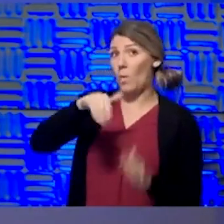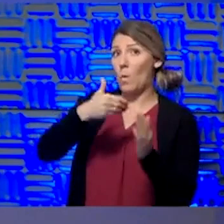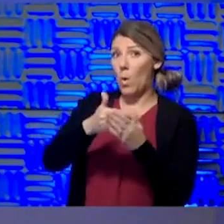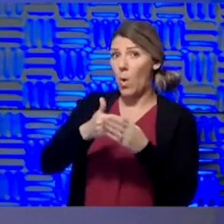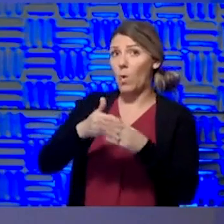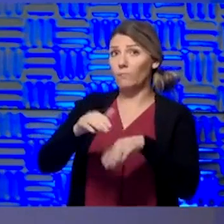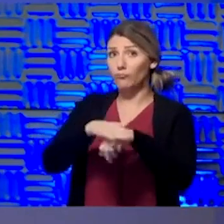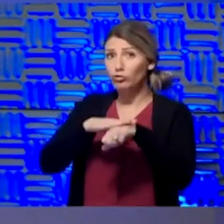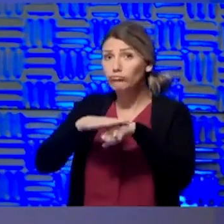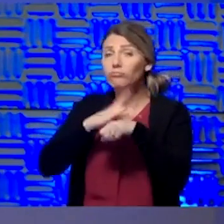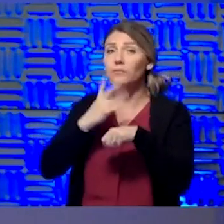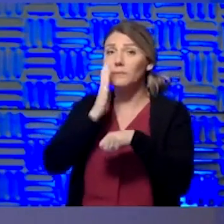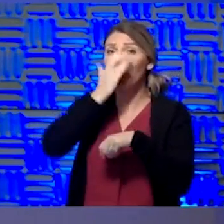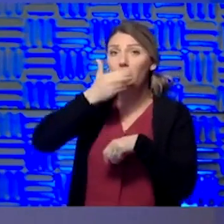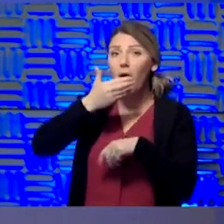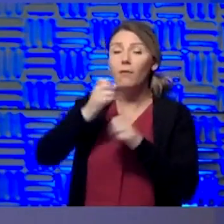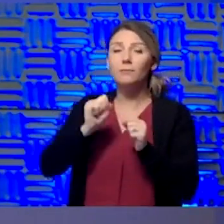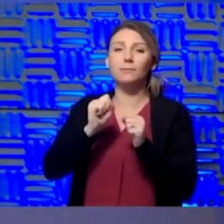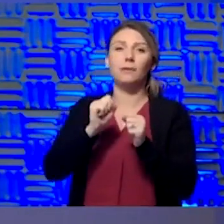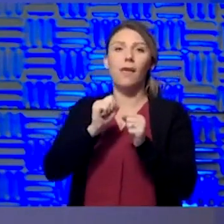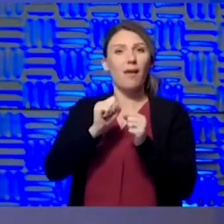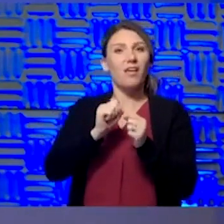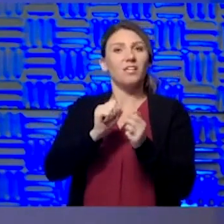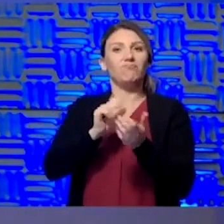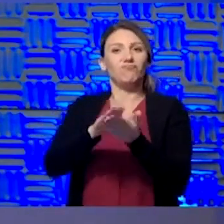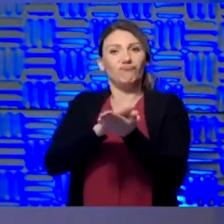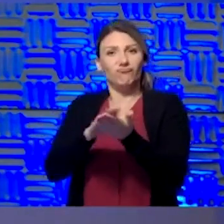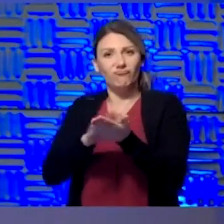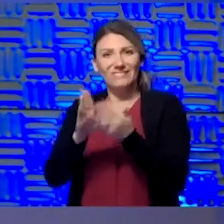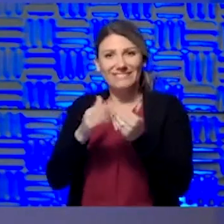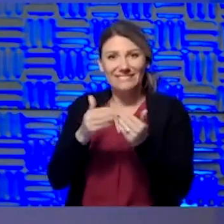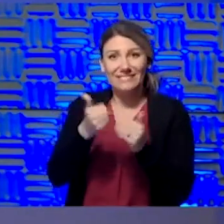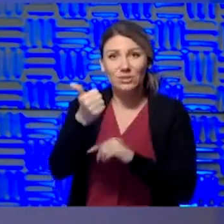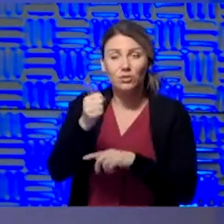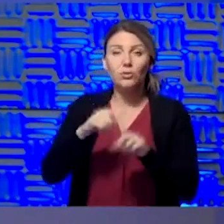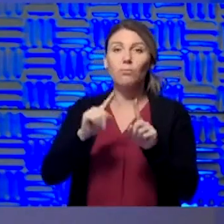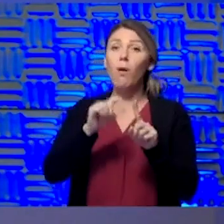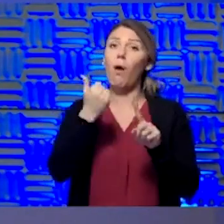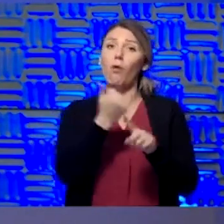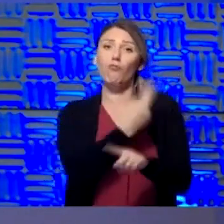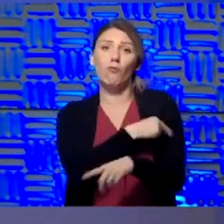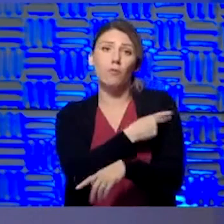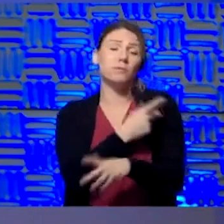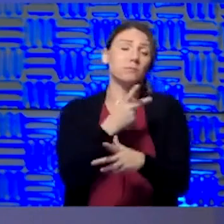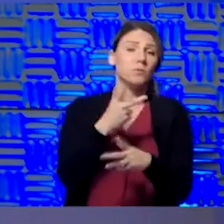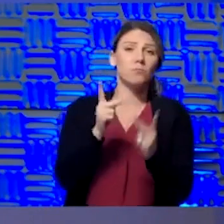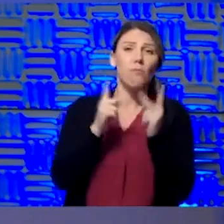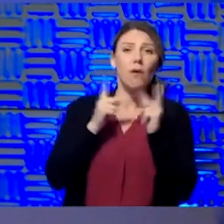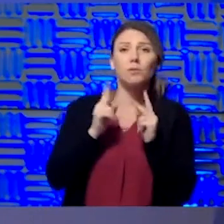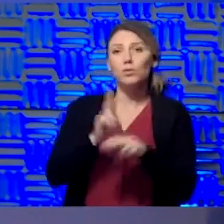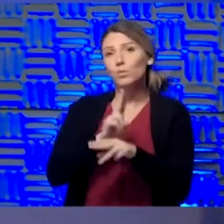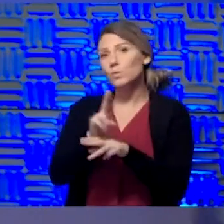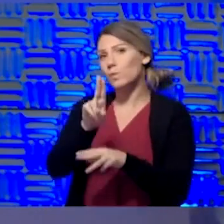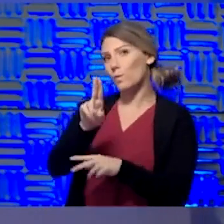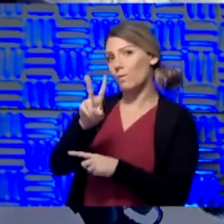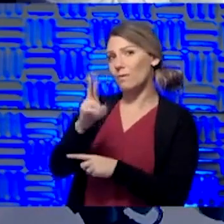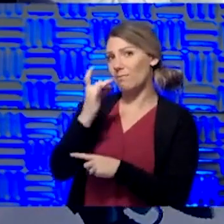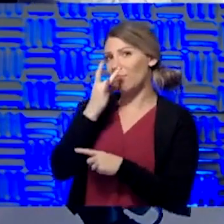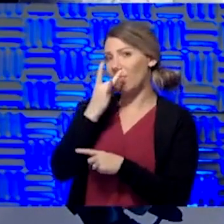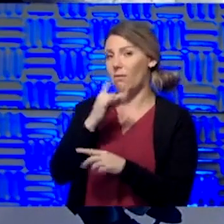mask itself, a lot easier. So we've kind of gone to that. But some institutions are using UV light as well to